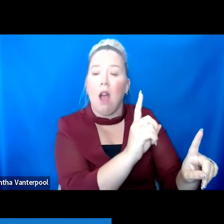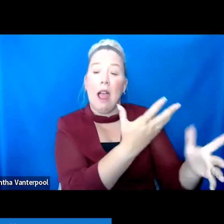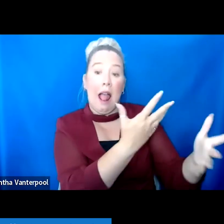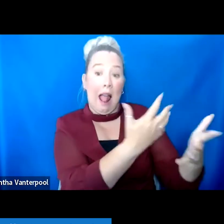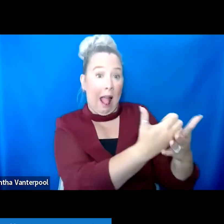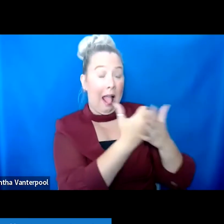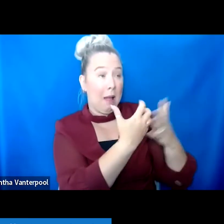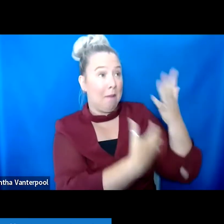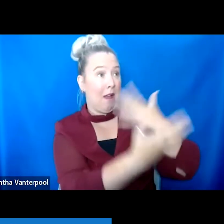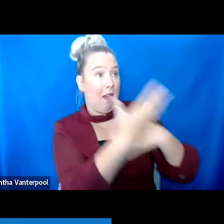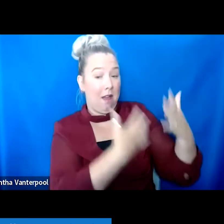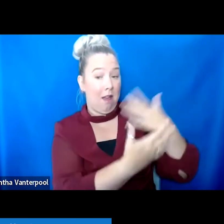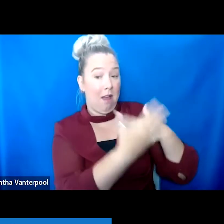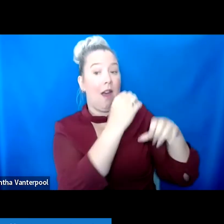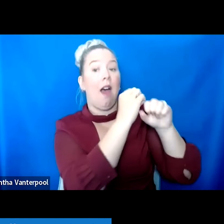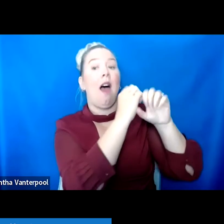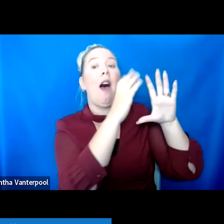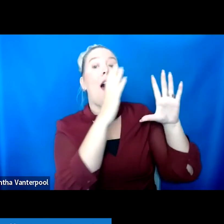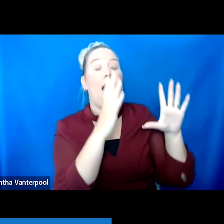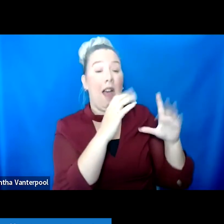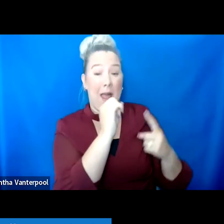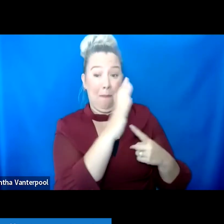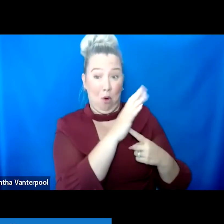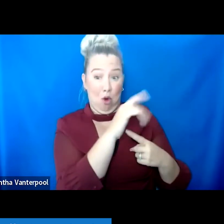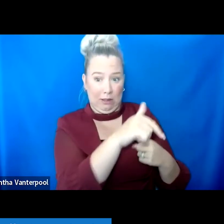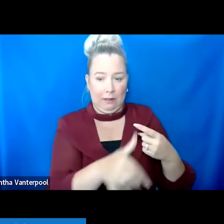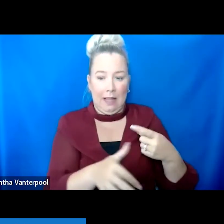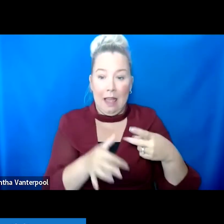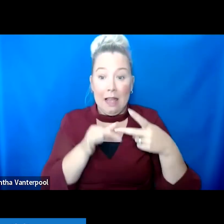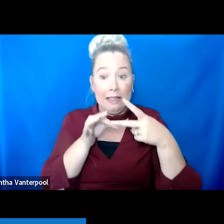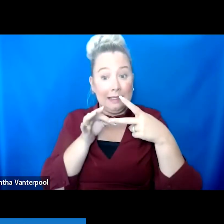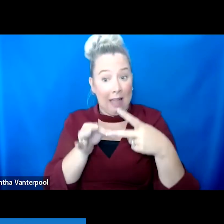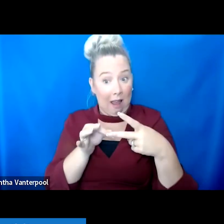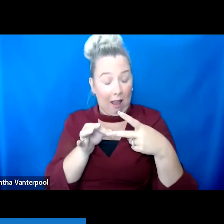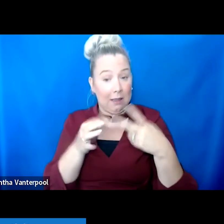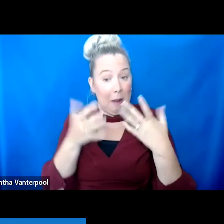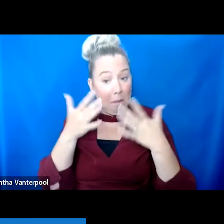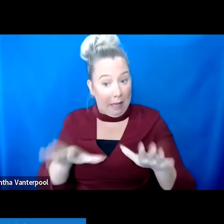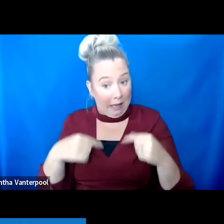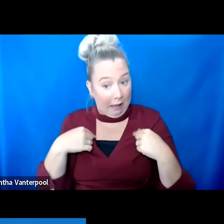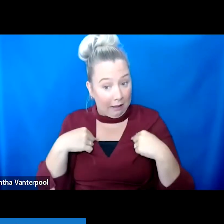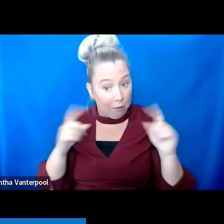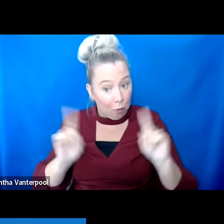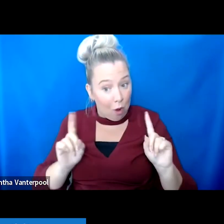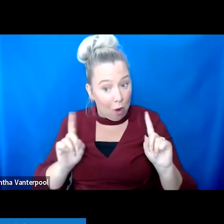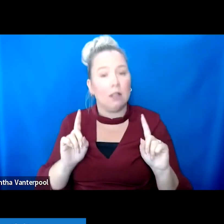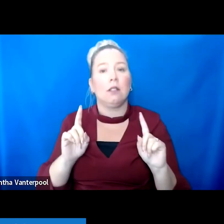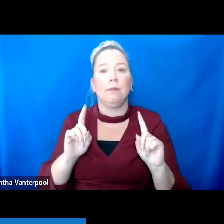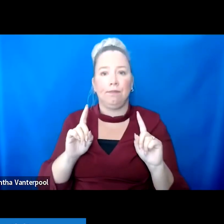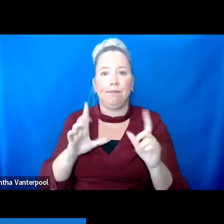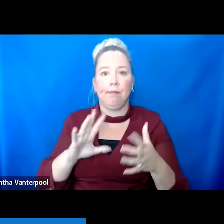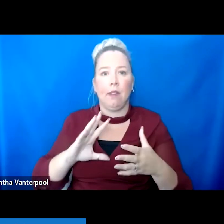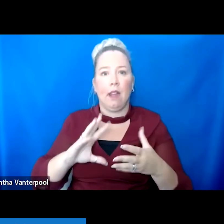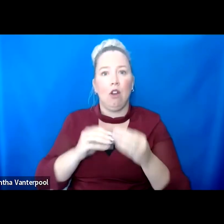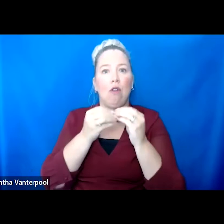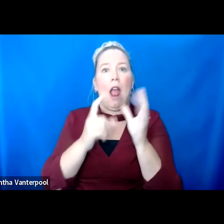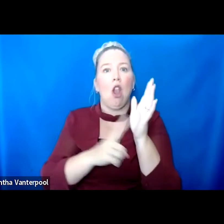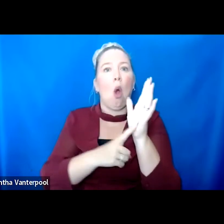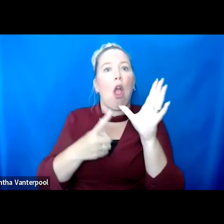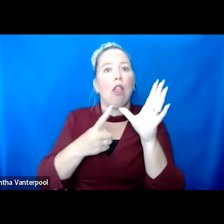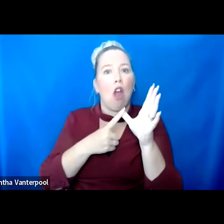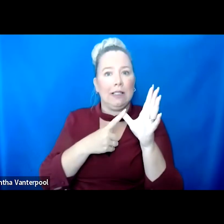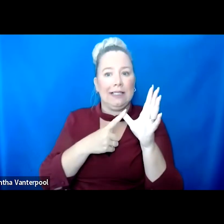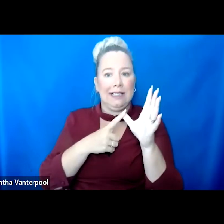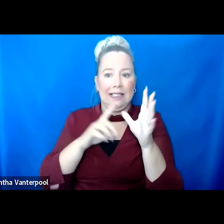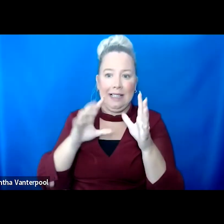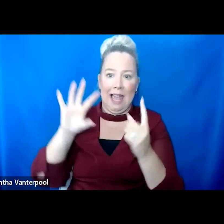really important. The second most important thing for me was building a network of local authorities. Mohammed,